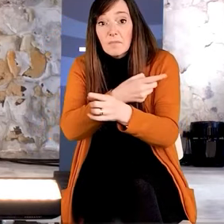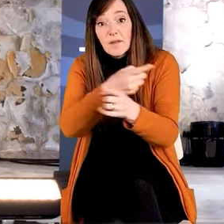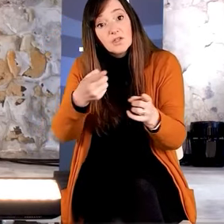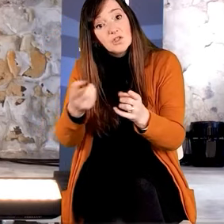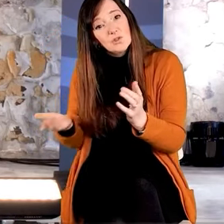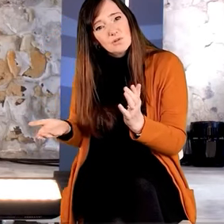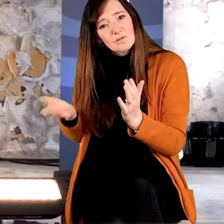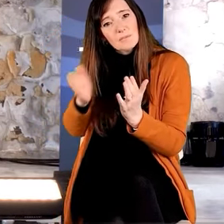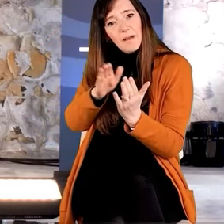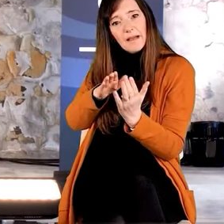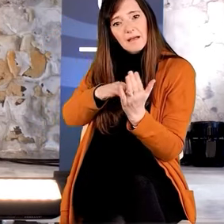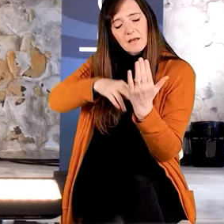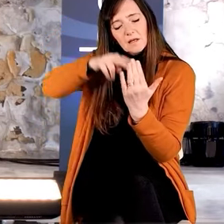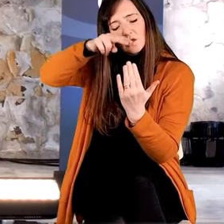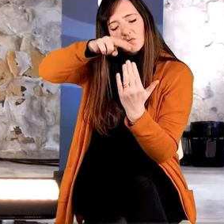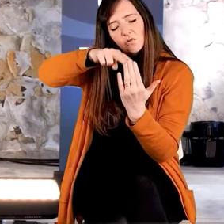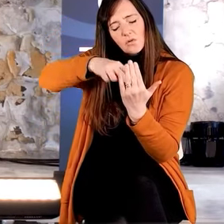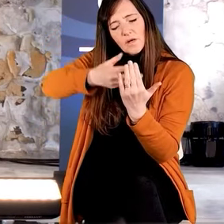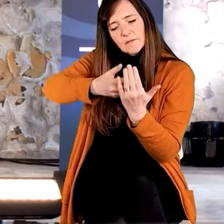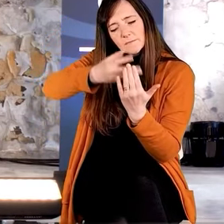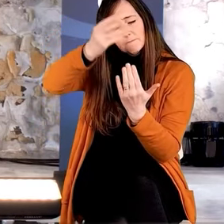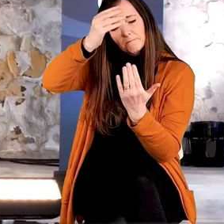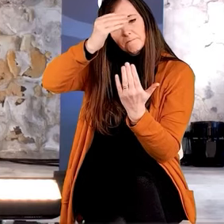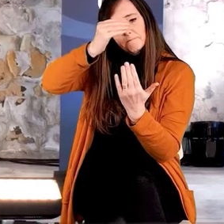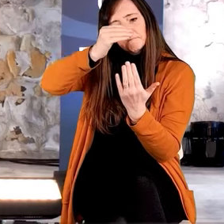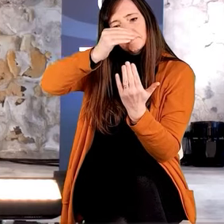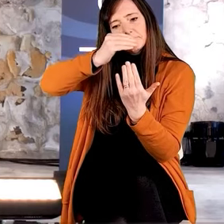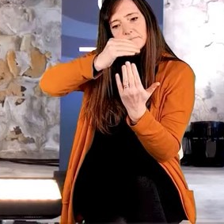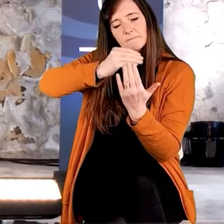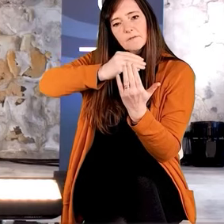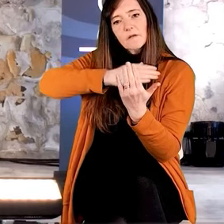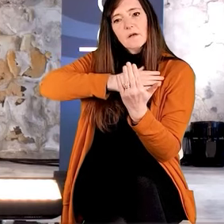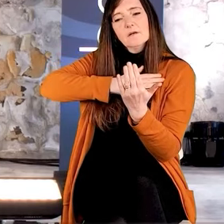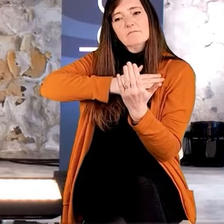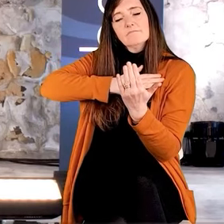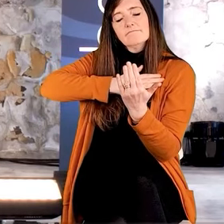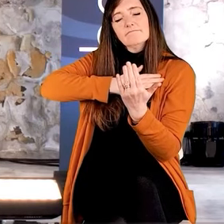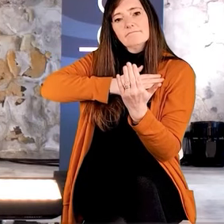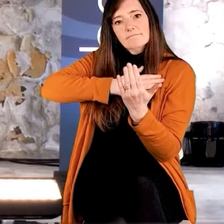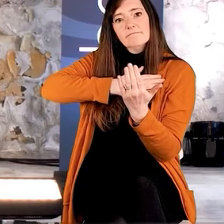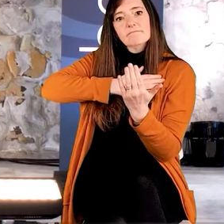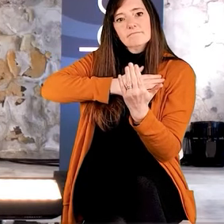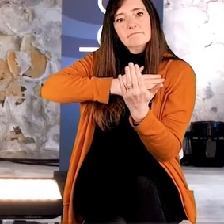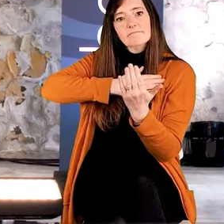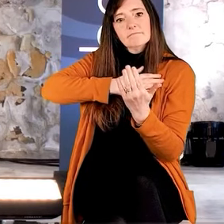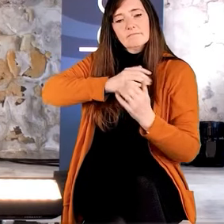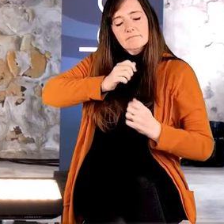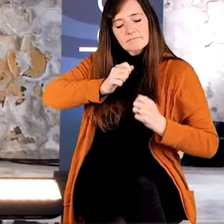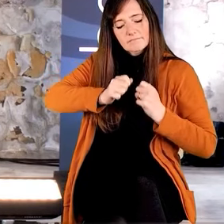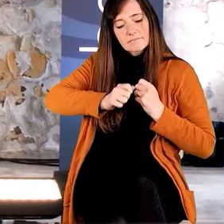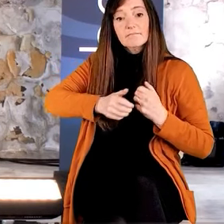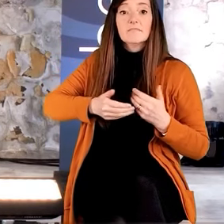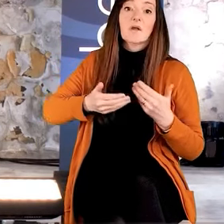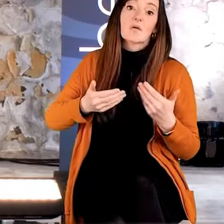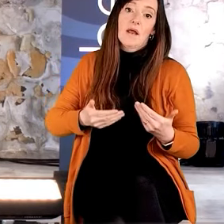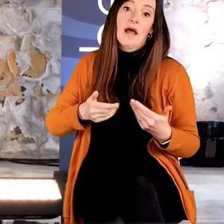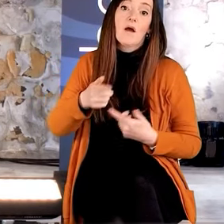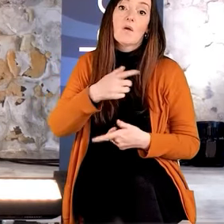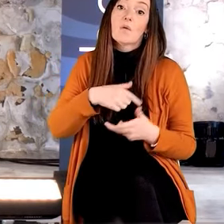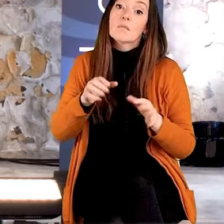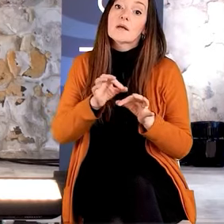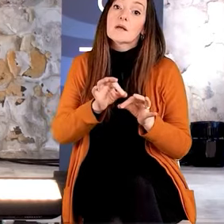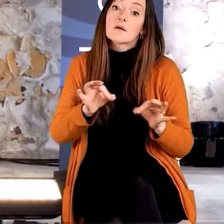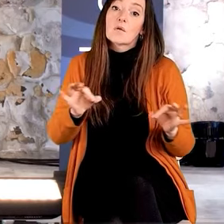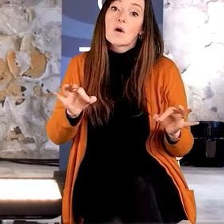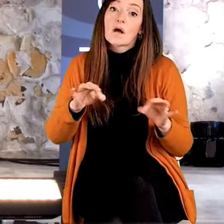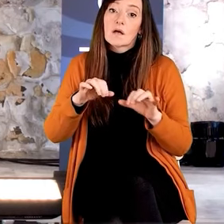for you, as it is to me, it might be a psalm that speaks to your heart and soul and that you can use in your prayers.